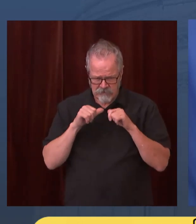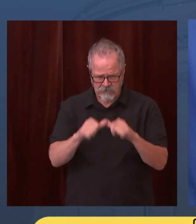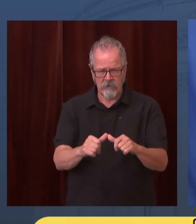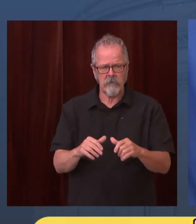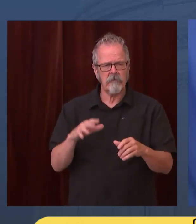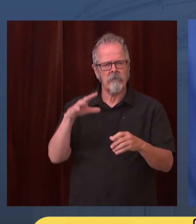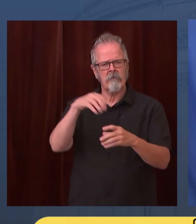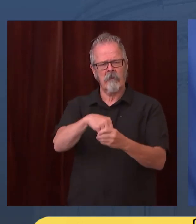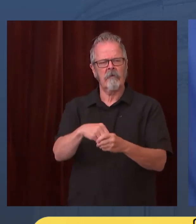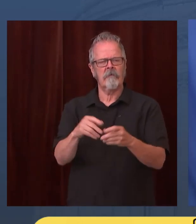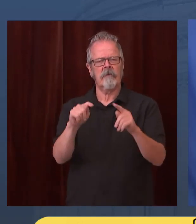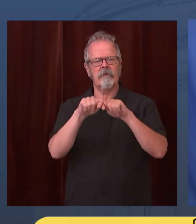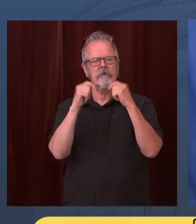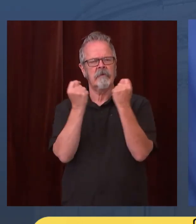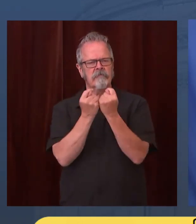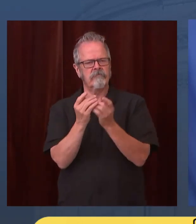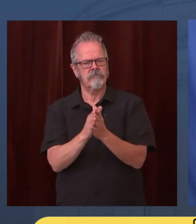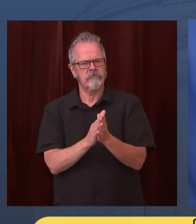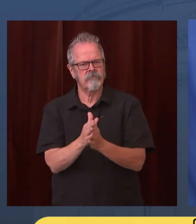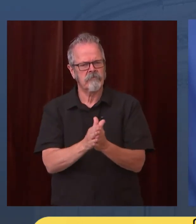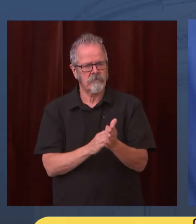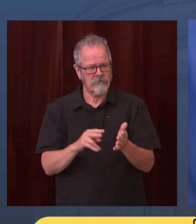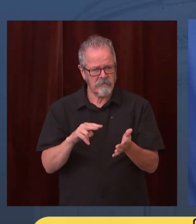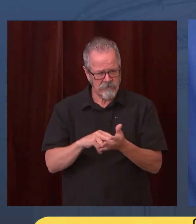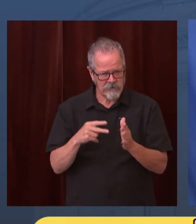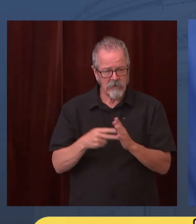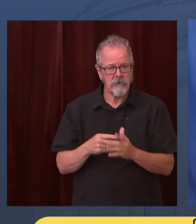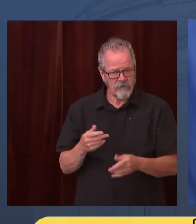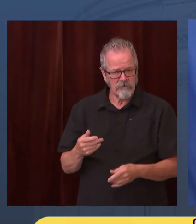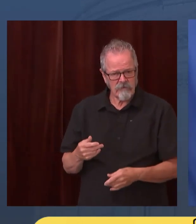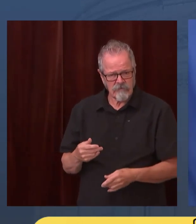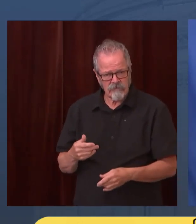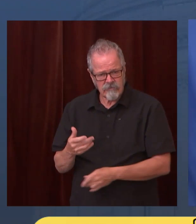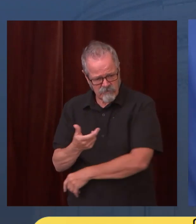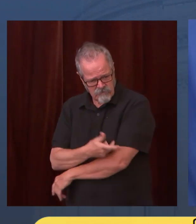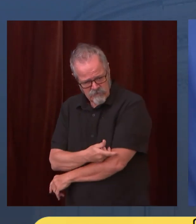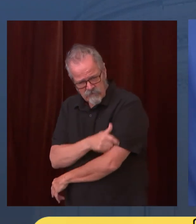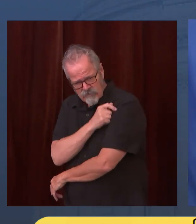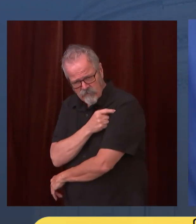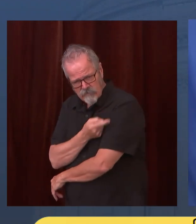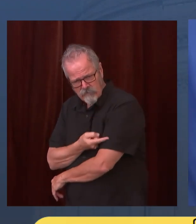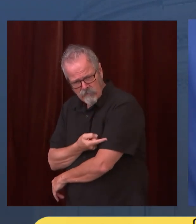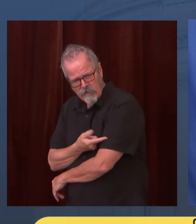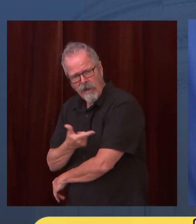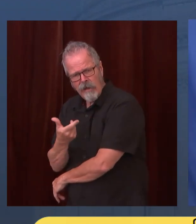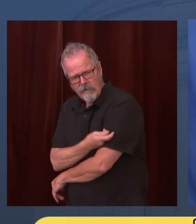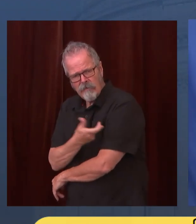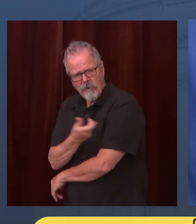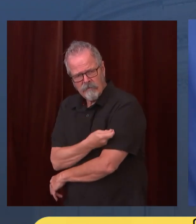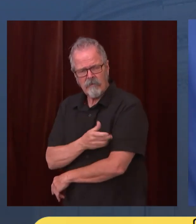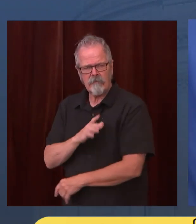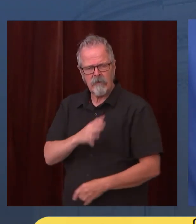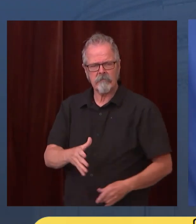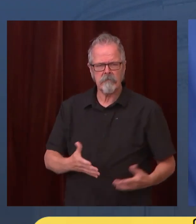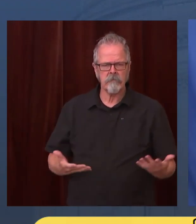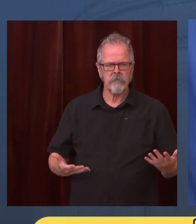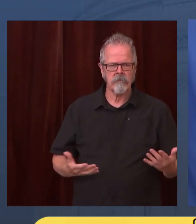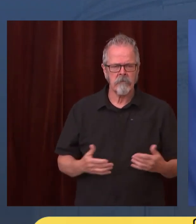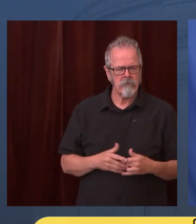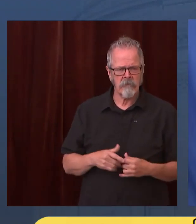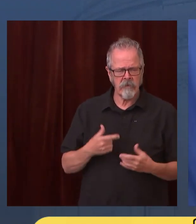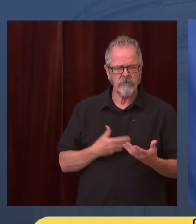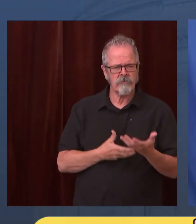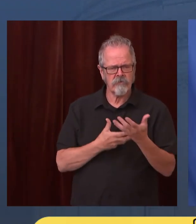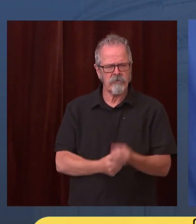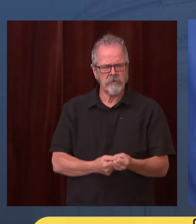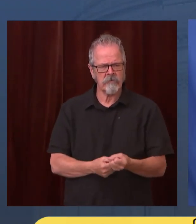will ultimately prevail, and the vast, vast majority of people will continue to do the great work that they're doing, and we want to accommodate that.